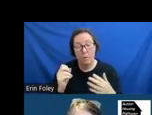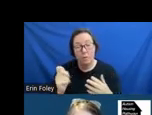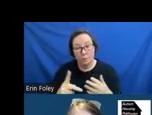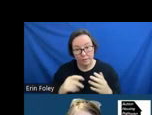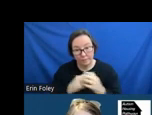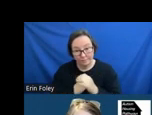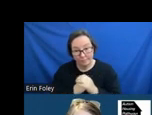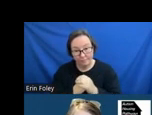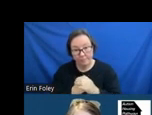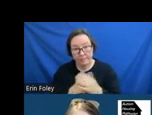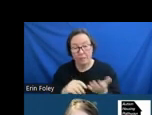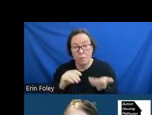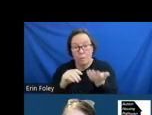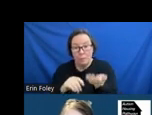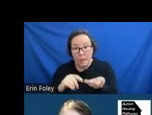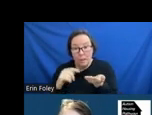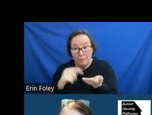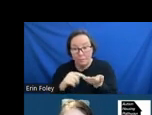friends.